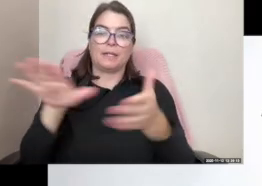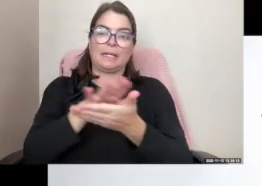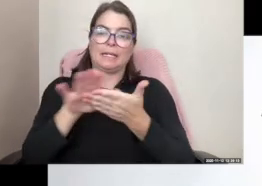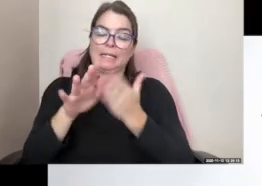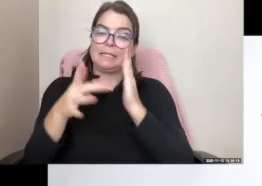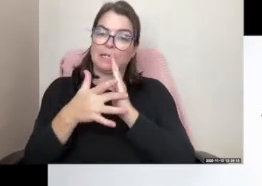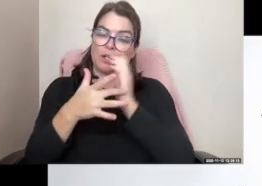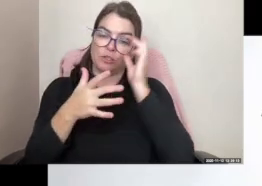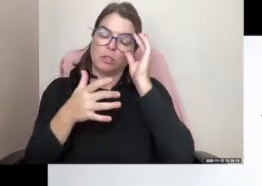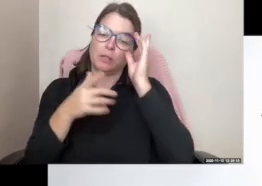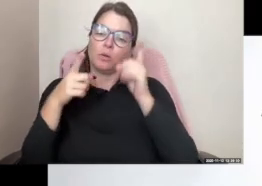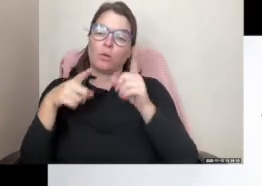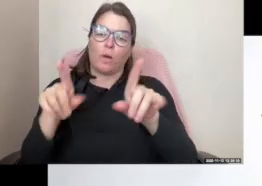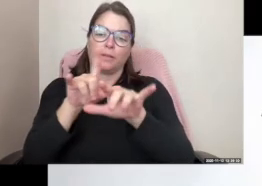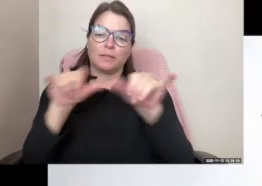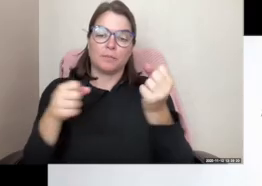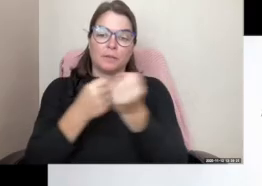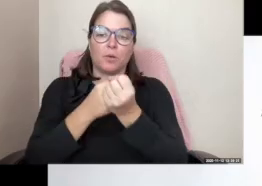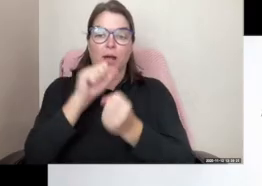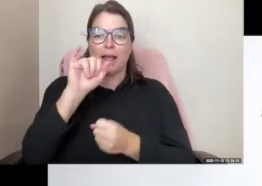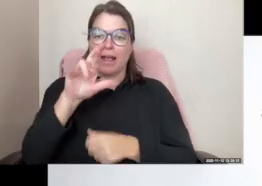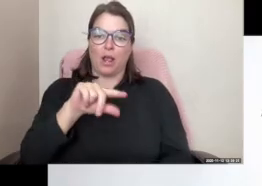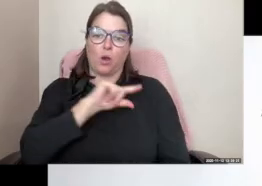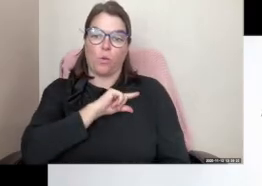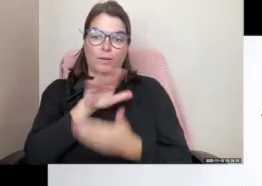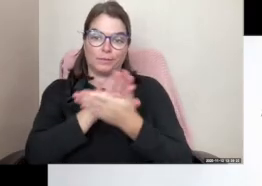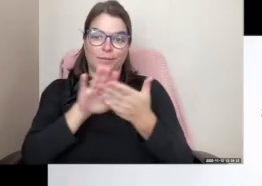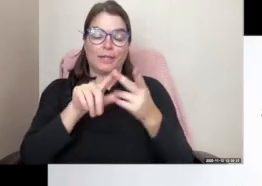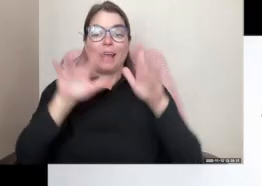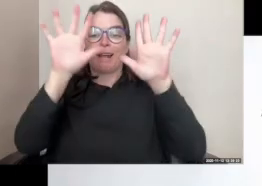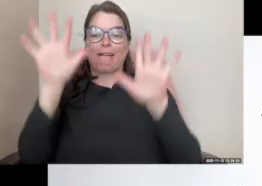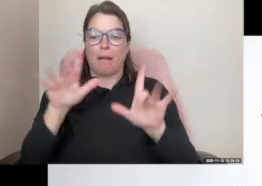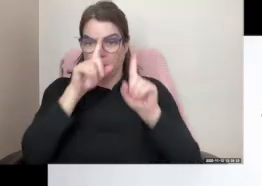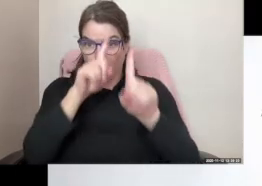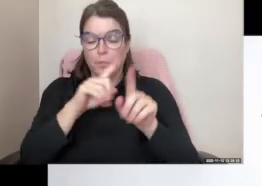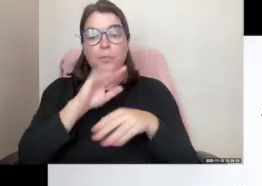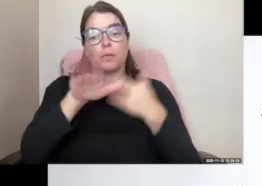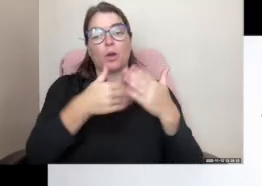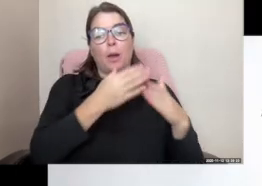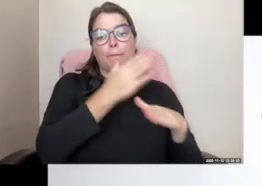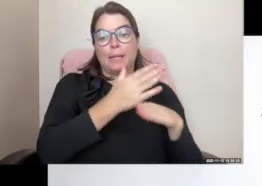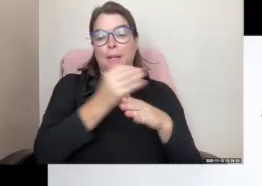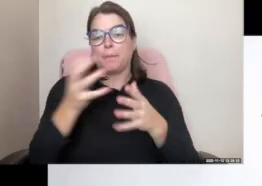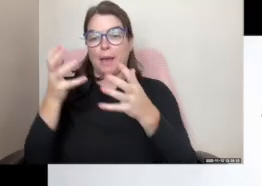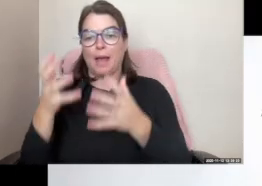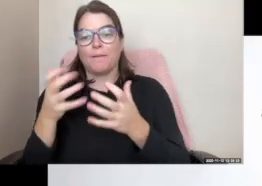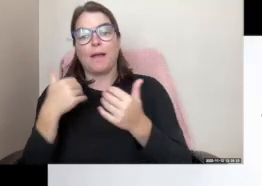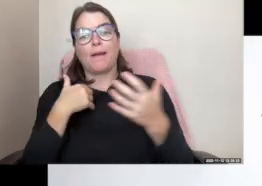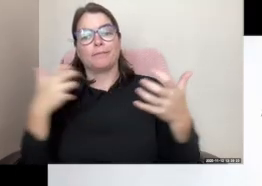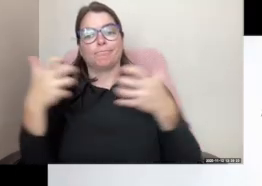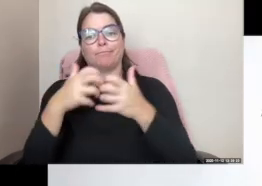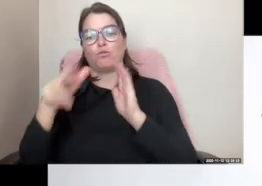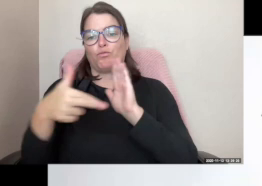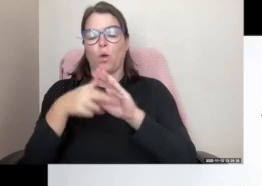Like our light-duty and clean mobility incentive projects, CARB's medium and heavy-duty incentive projects aim to deploy cleaner